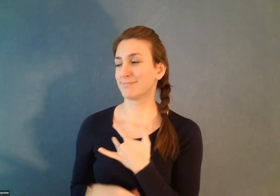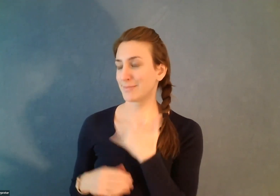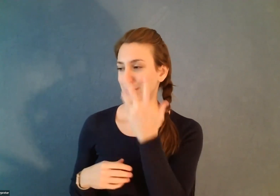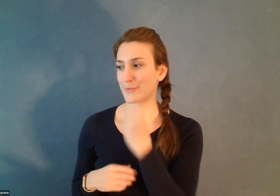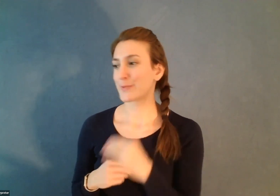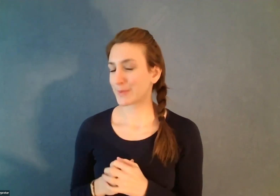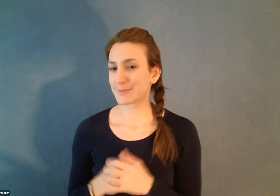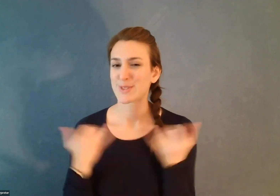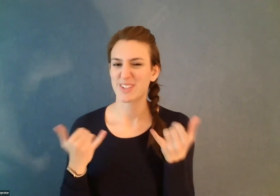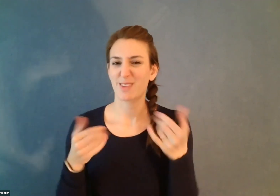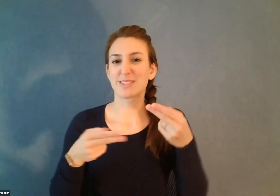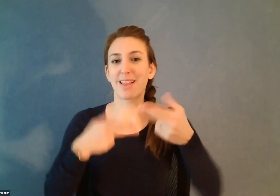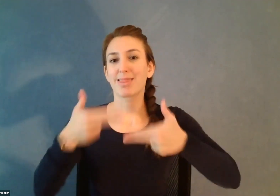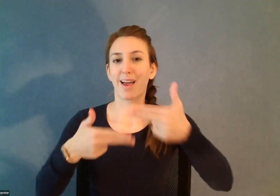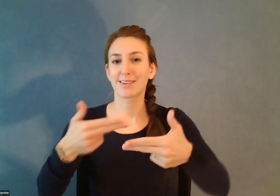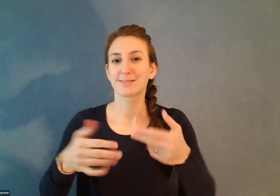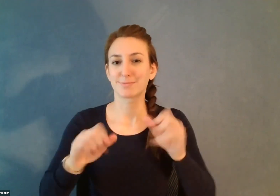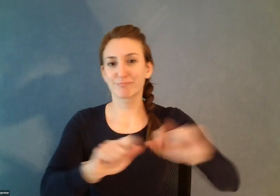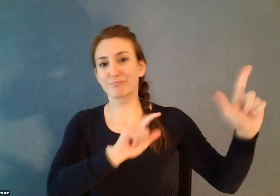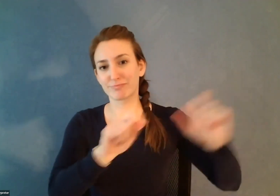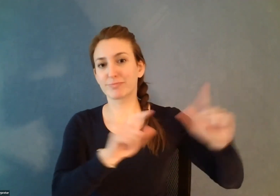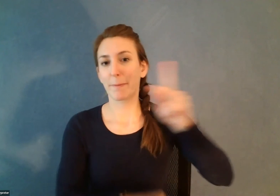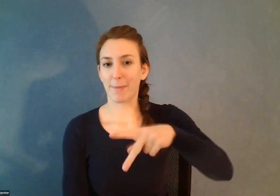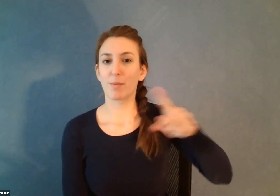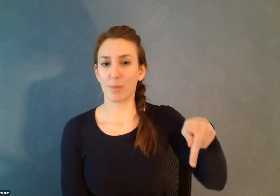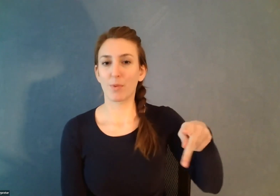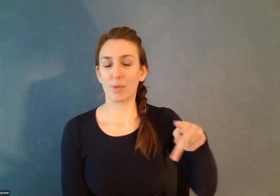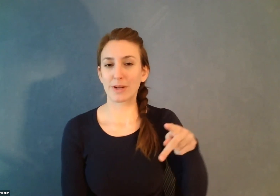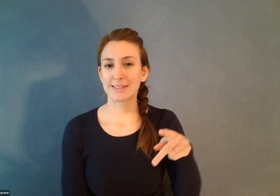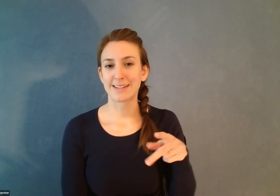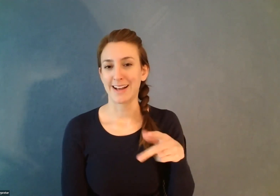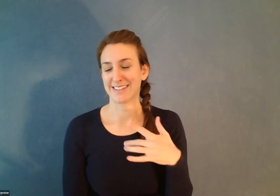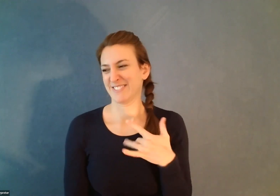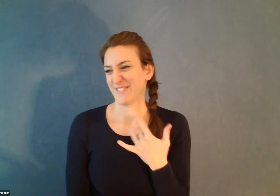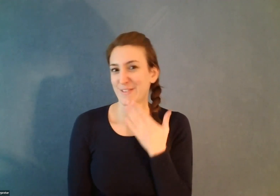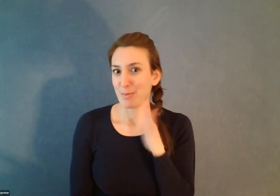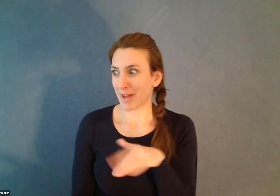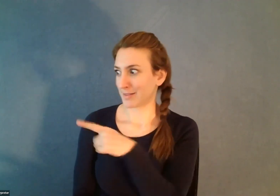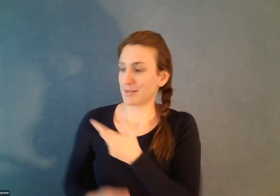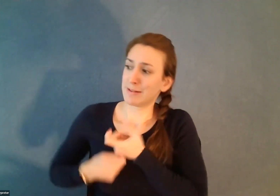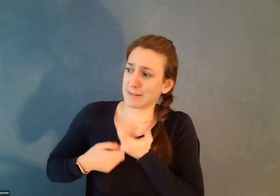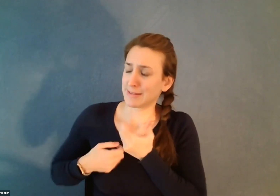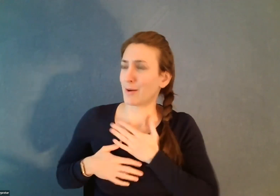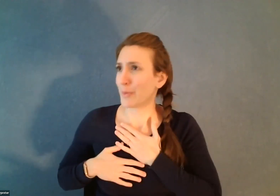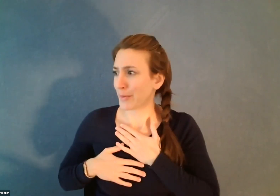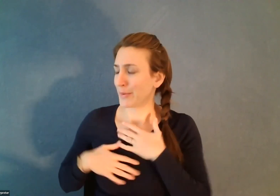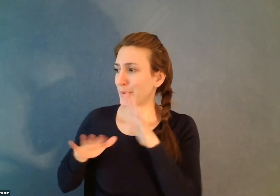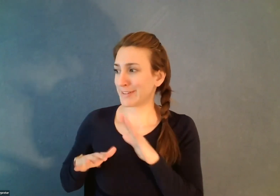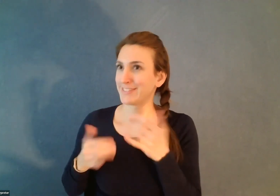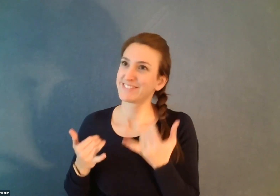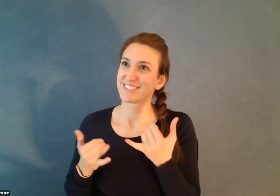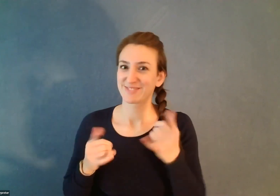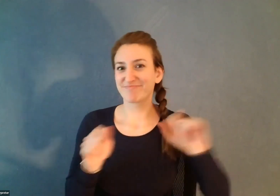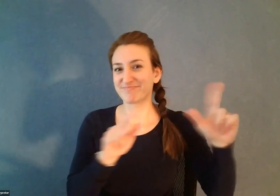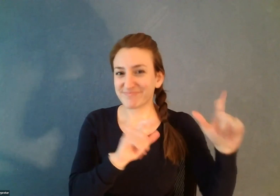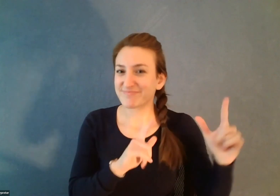And I know we're happy to share the PowerPoint with you all, but truly that was so wonderful. And you're being an example